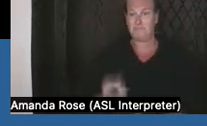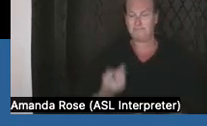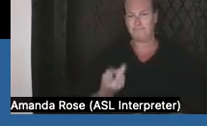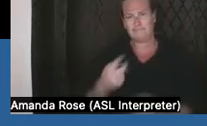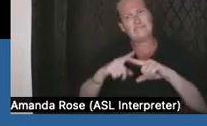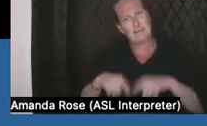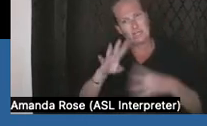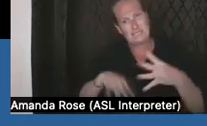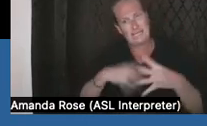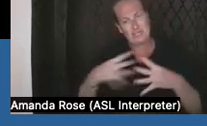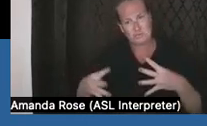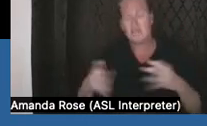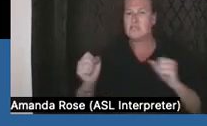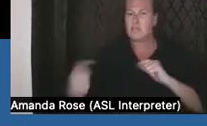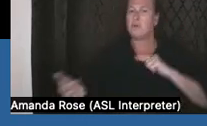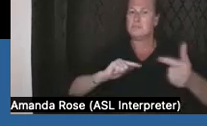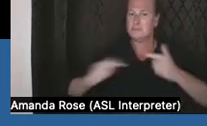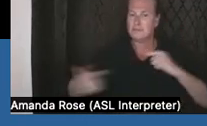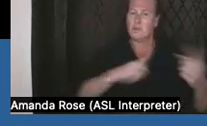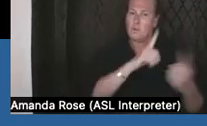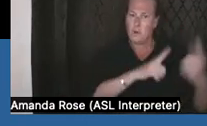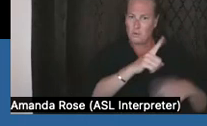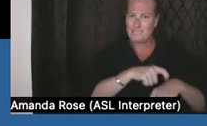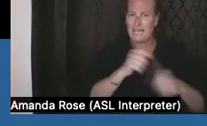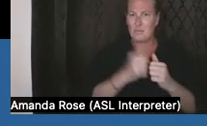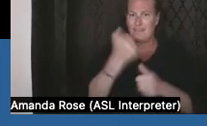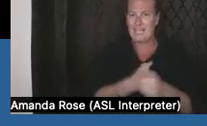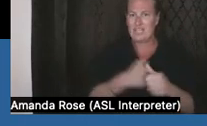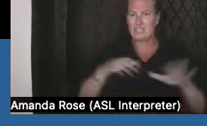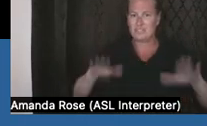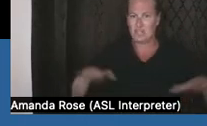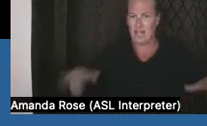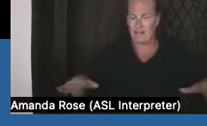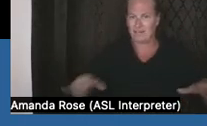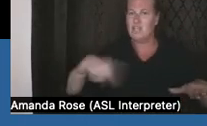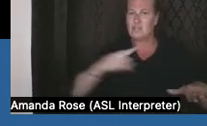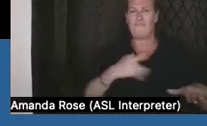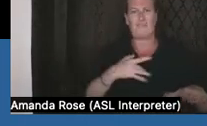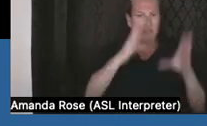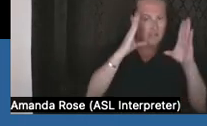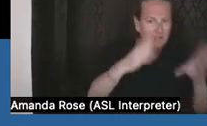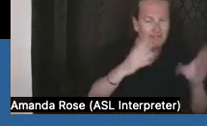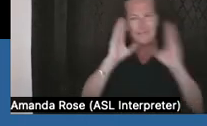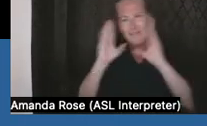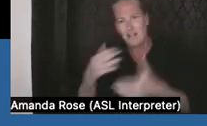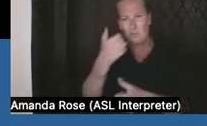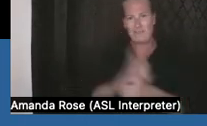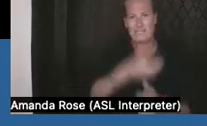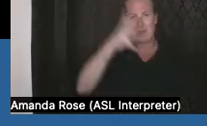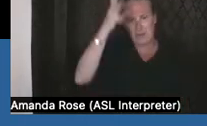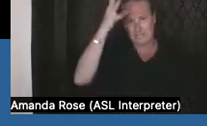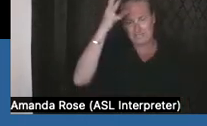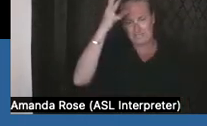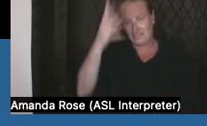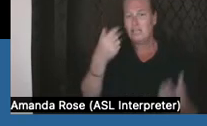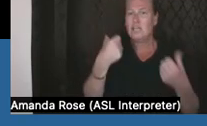least make sure we have our own one-on-one time with each kiddo. And that way they feel like they're getting that one-on-one attention and time with each parent as well. But trying to